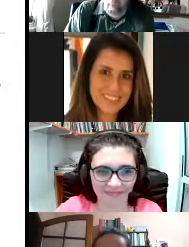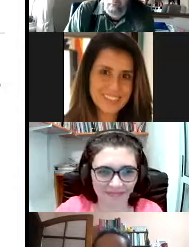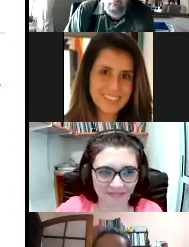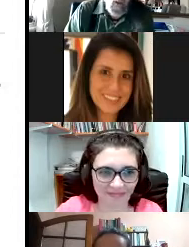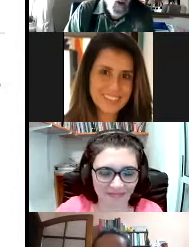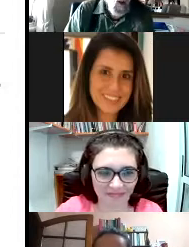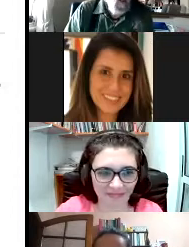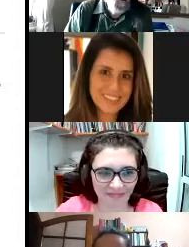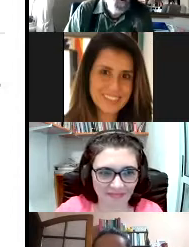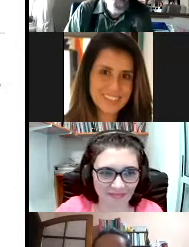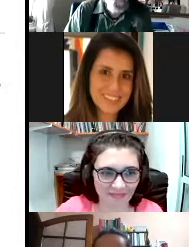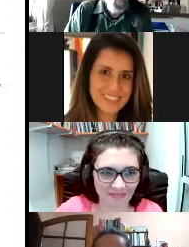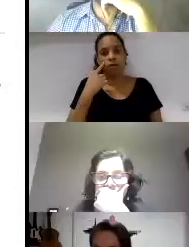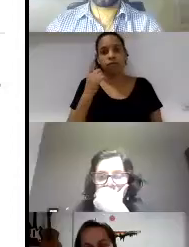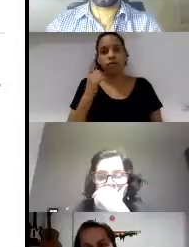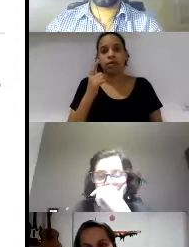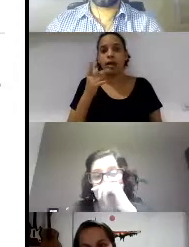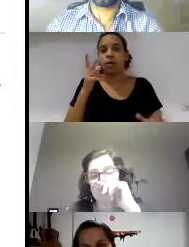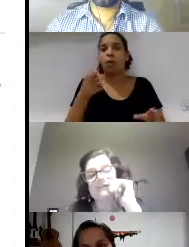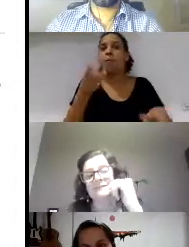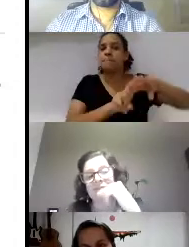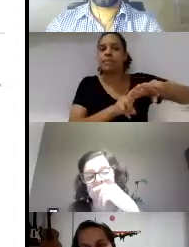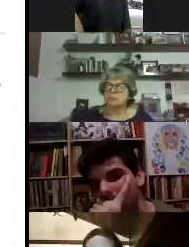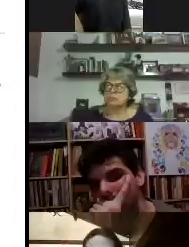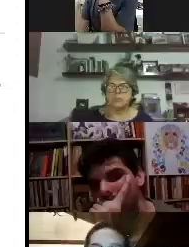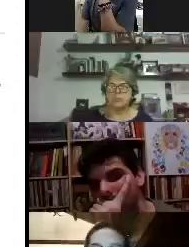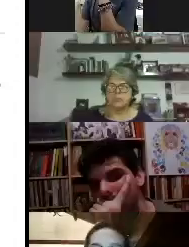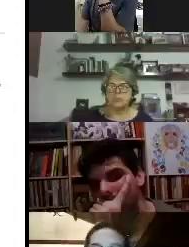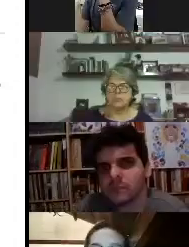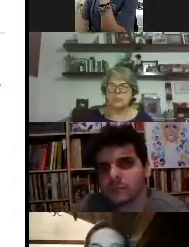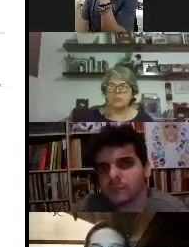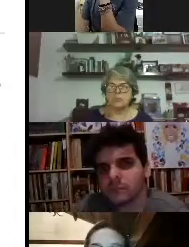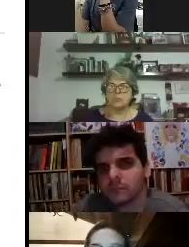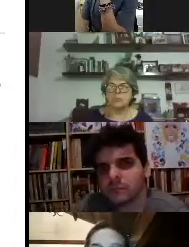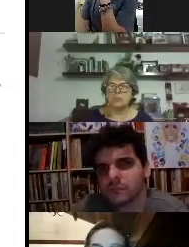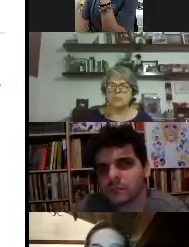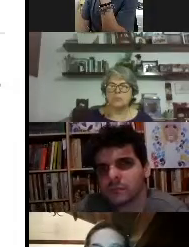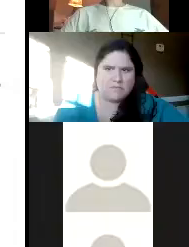time. Yeah, I can see that. So he looked back in history and found